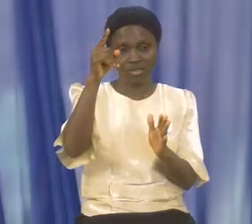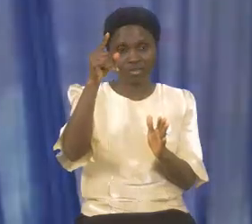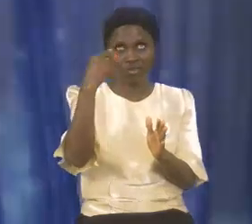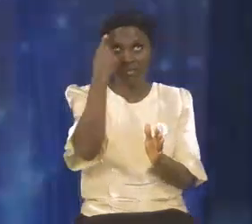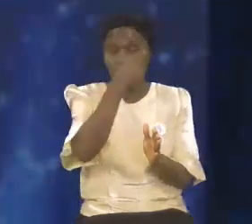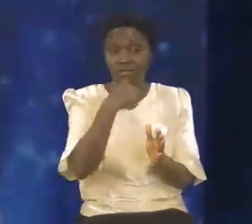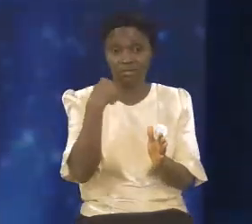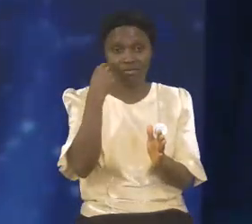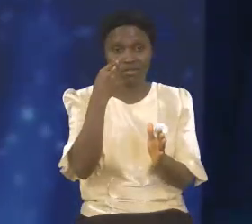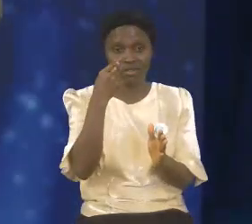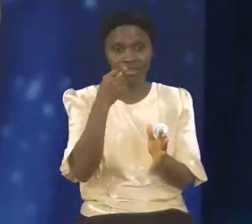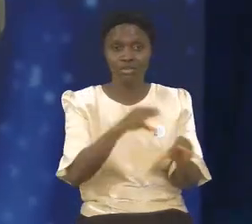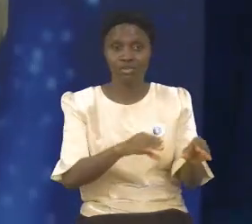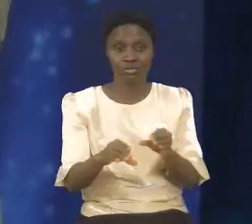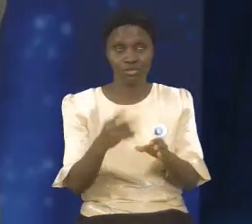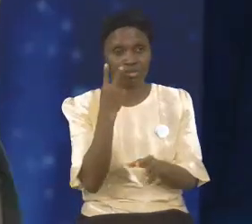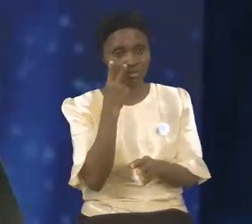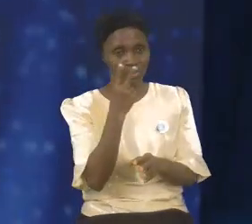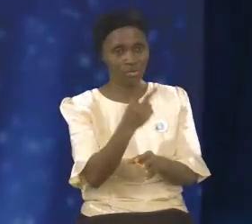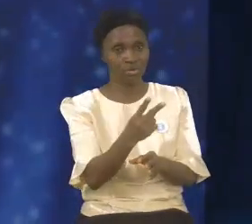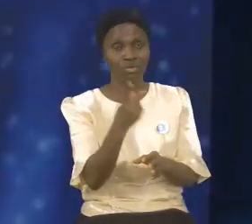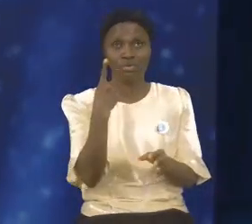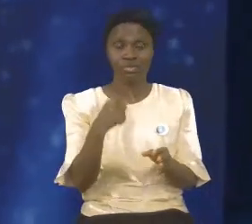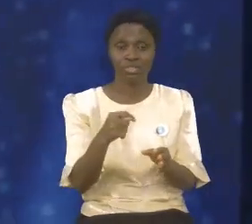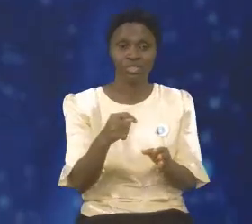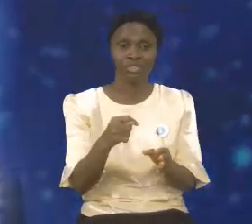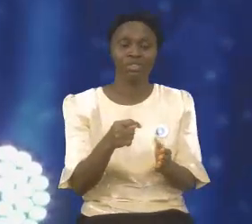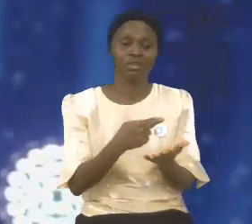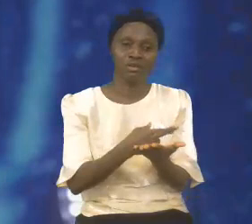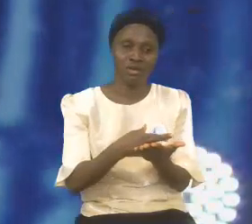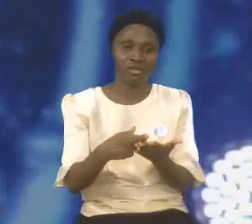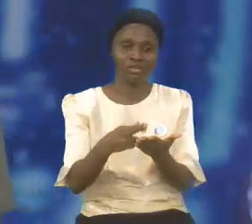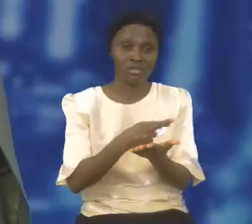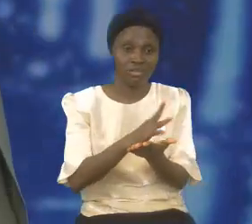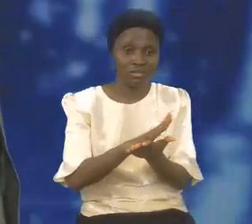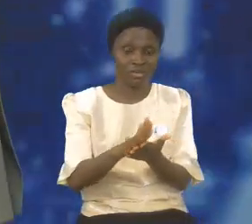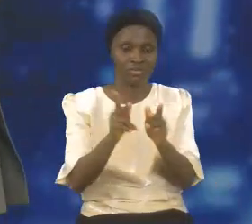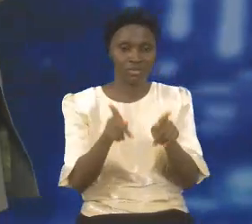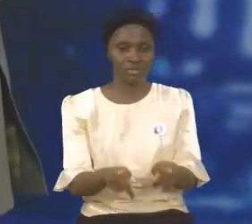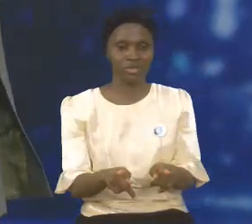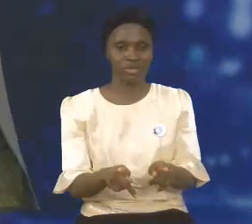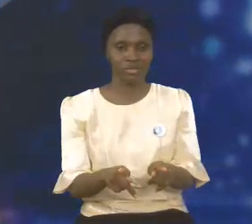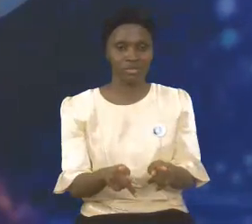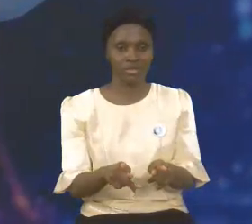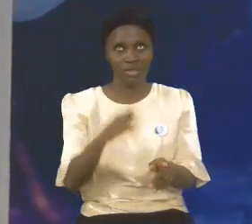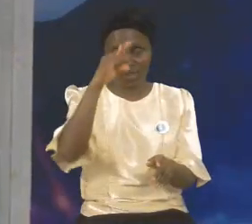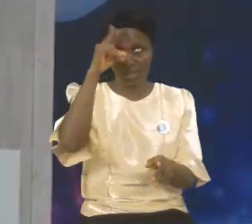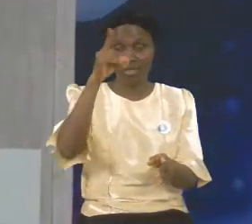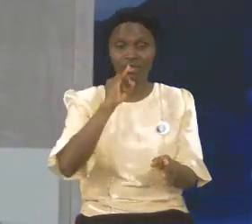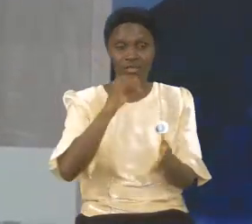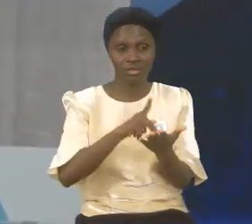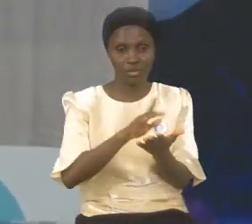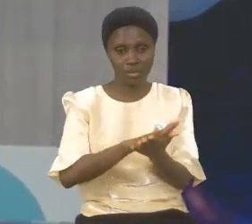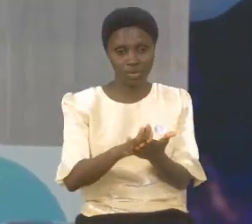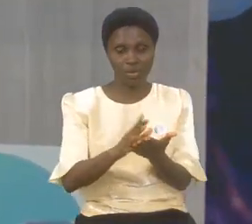countenance does behold the upright. He is pure, he is holy, he is